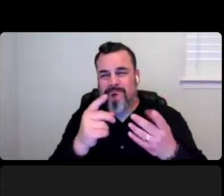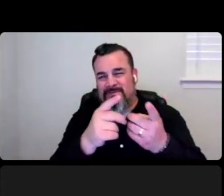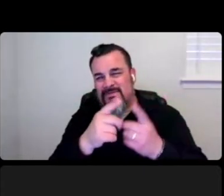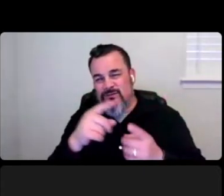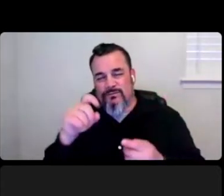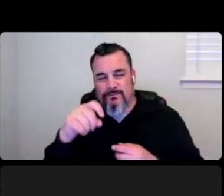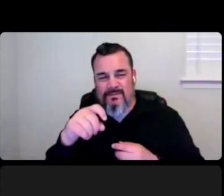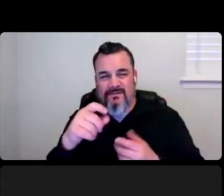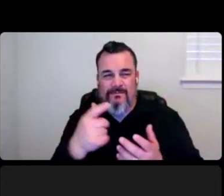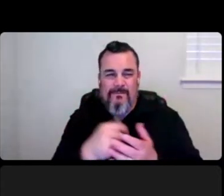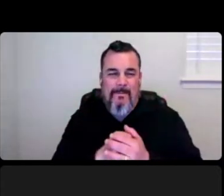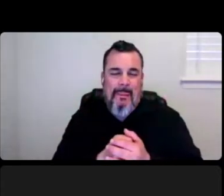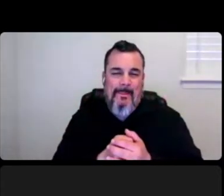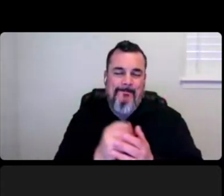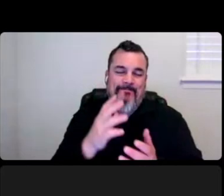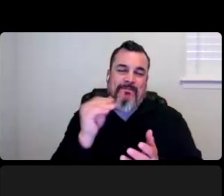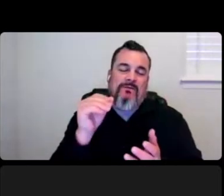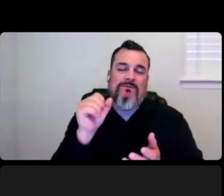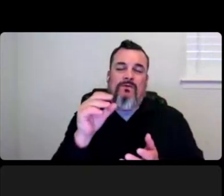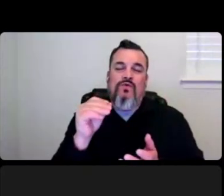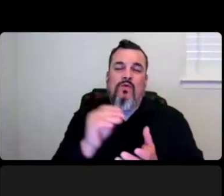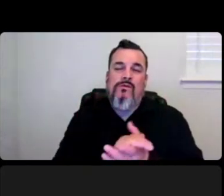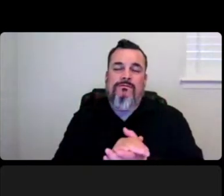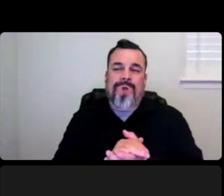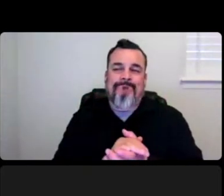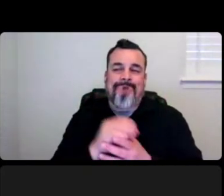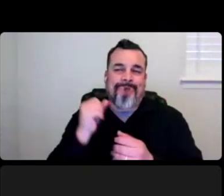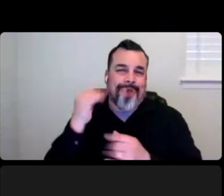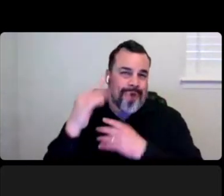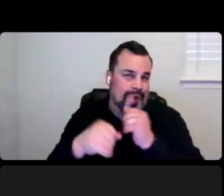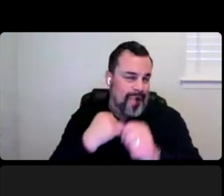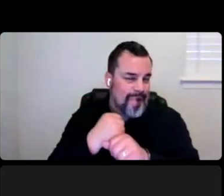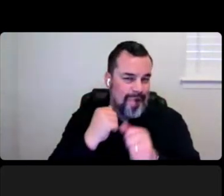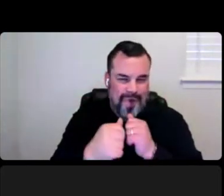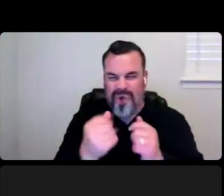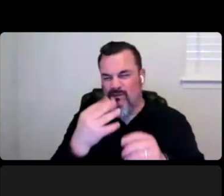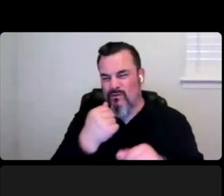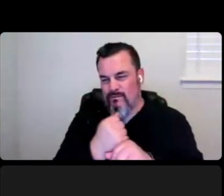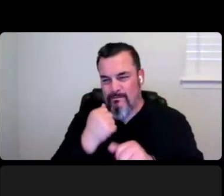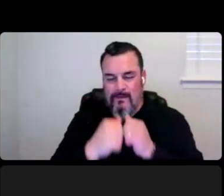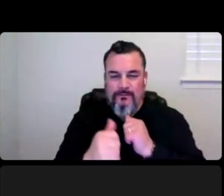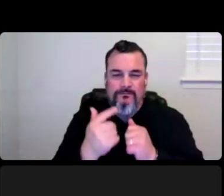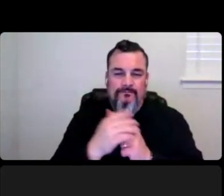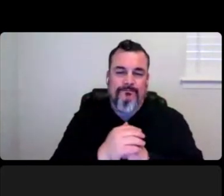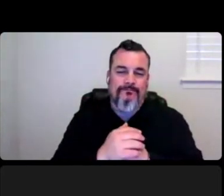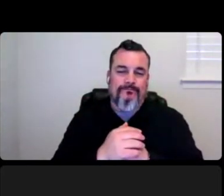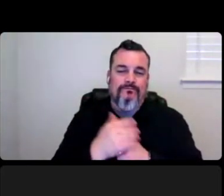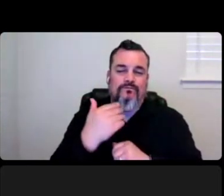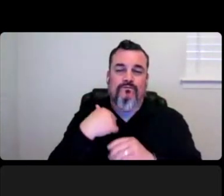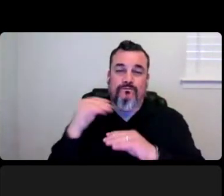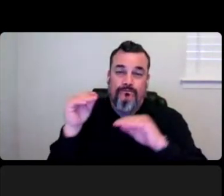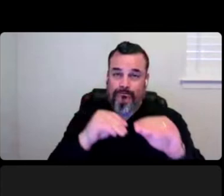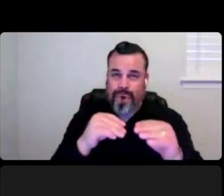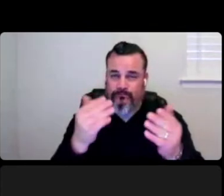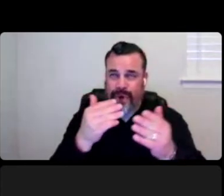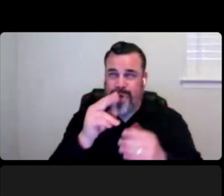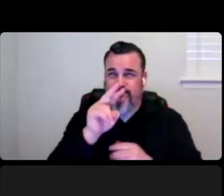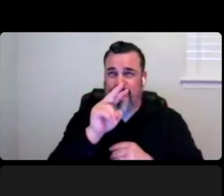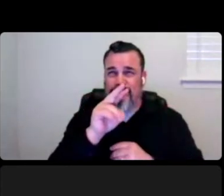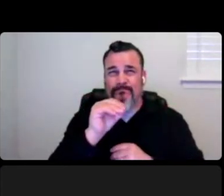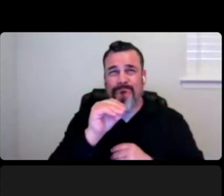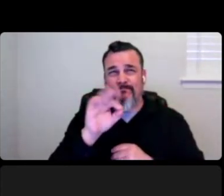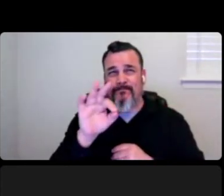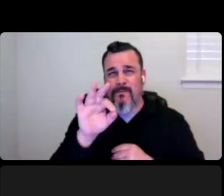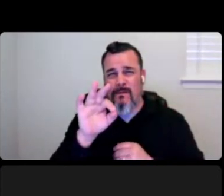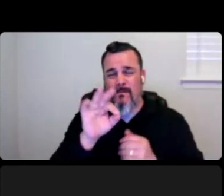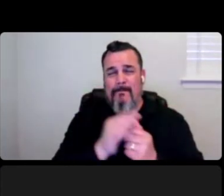needs. And so years passed, a few years passed. We moved here in